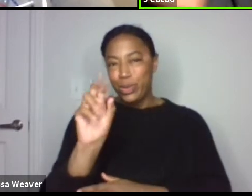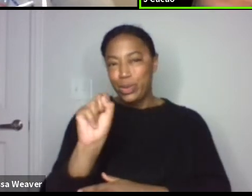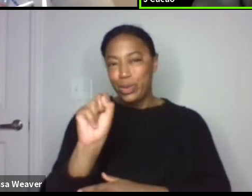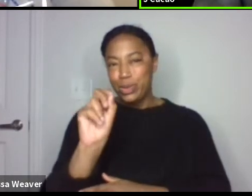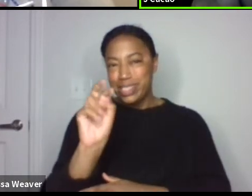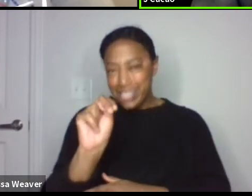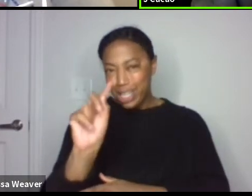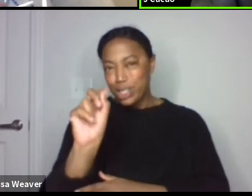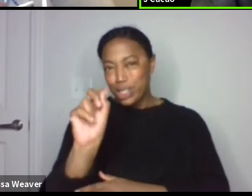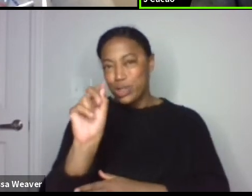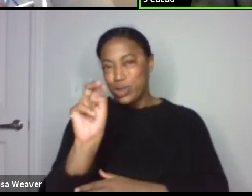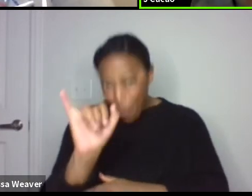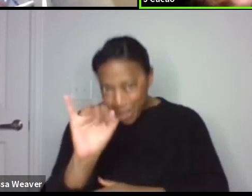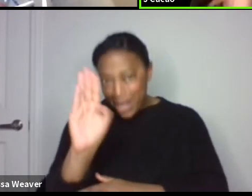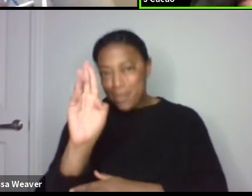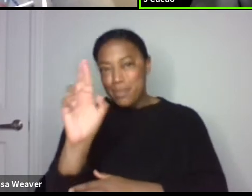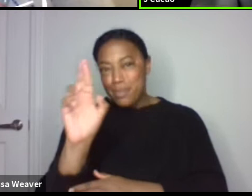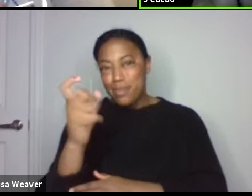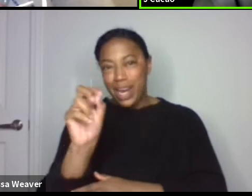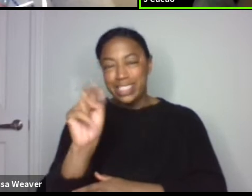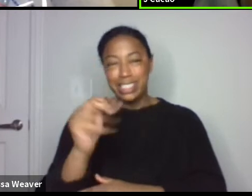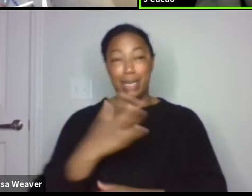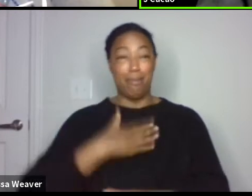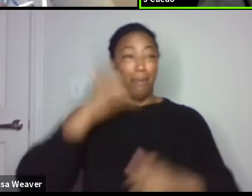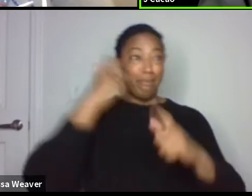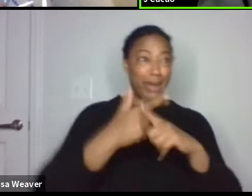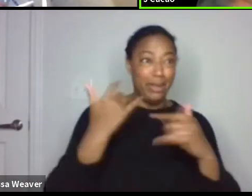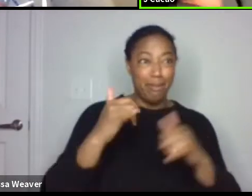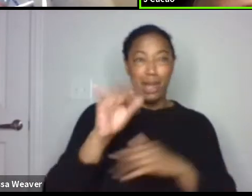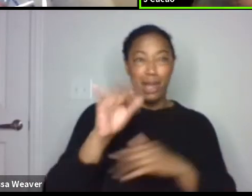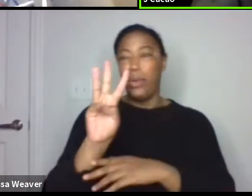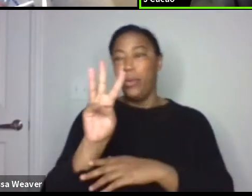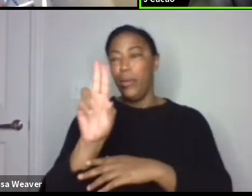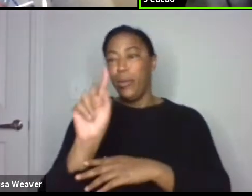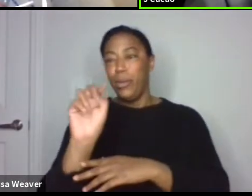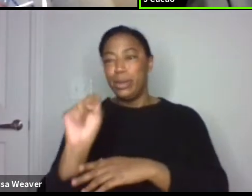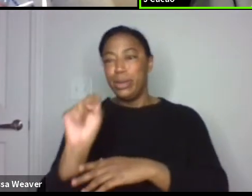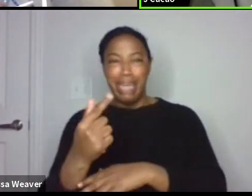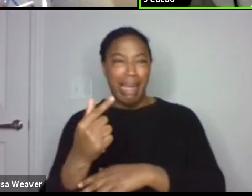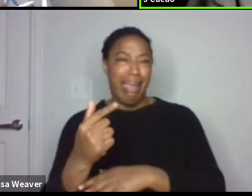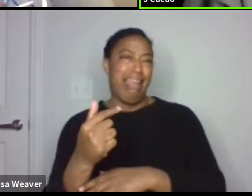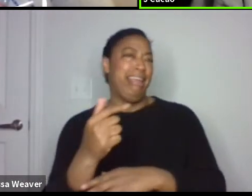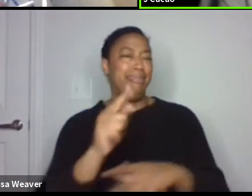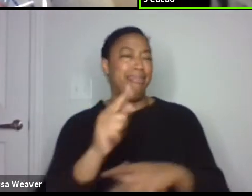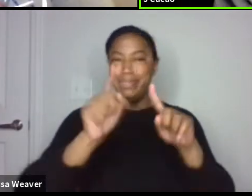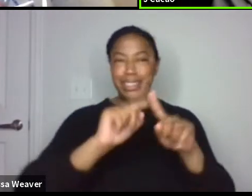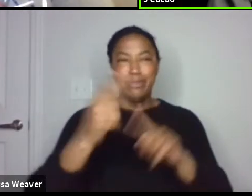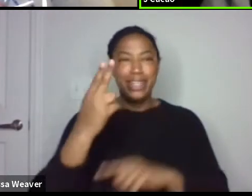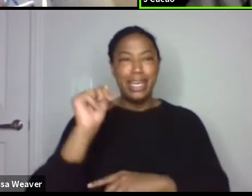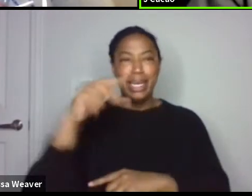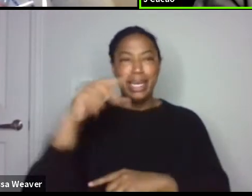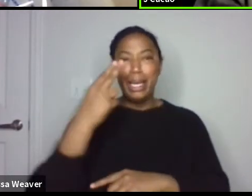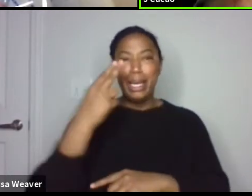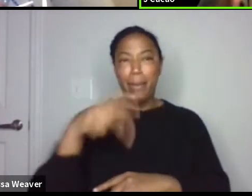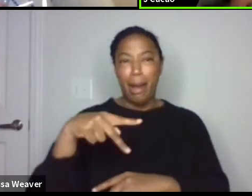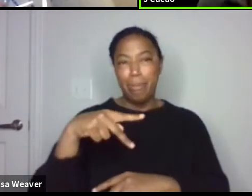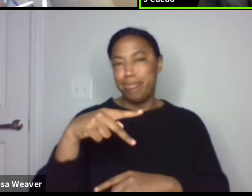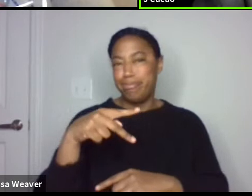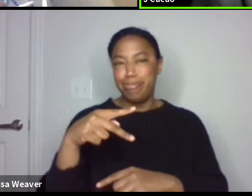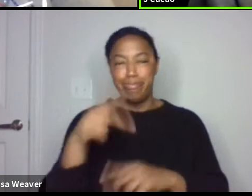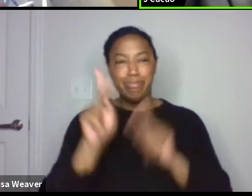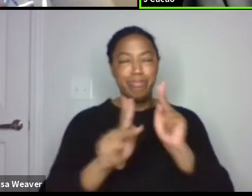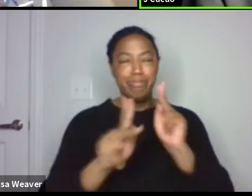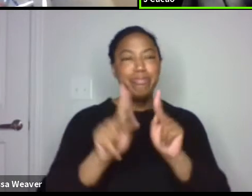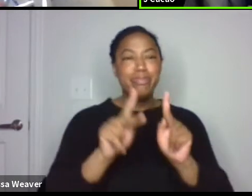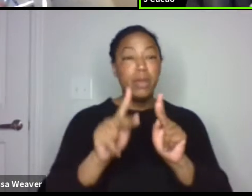brother played was Wu-Tang and Brand Nubian and all those different types of guys. But as far as me actually making my